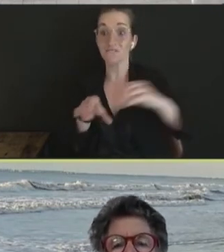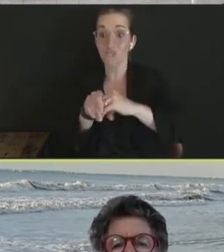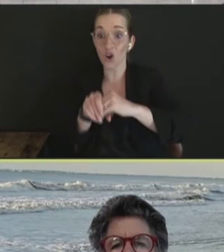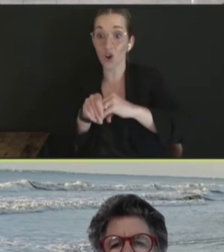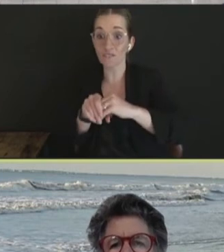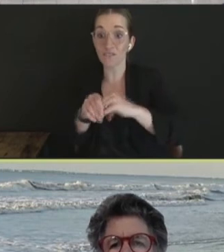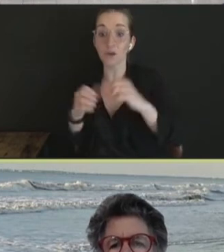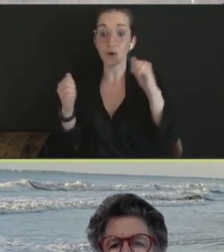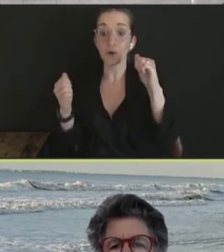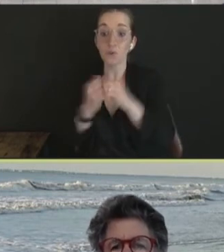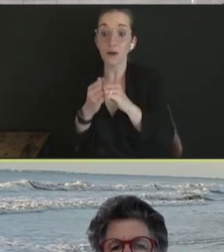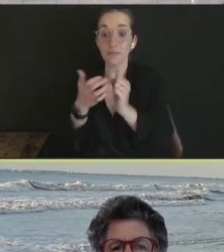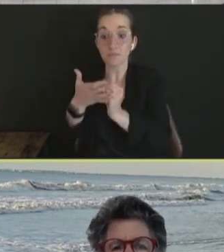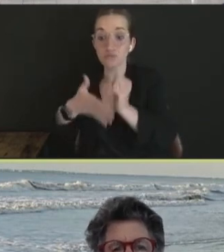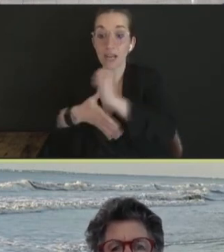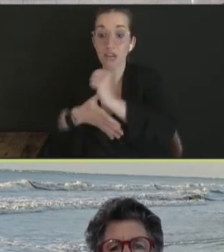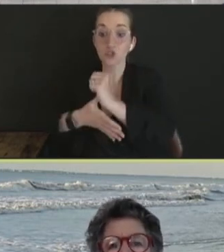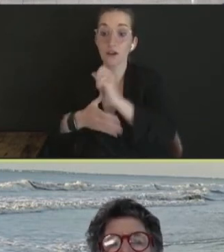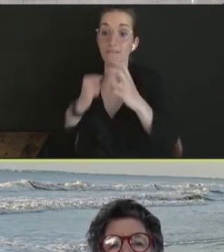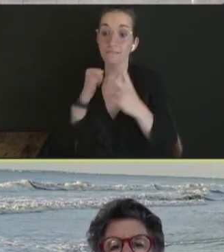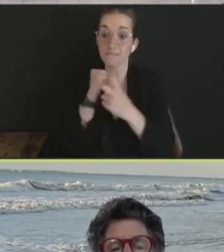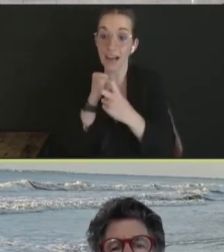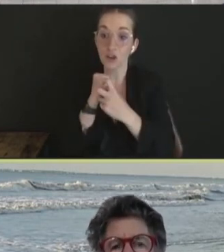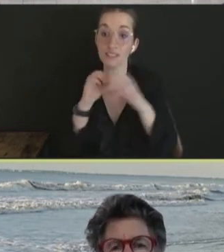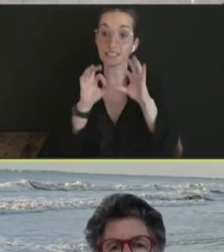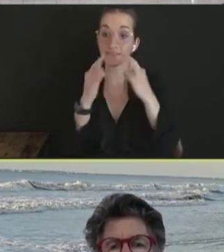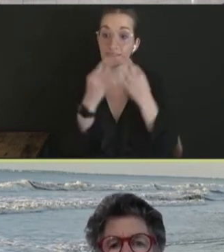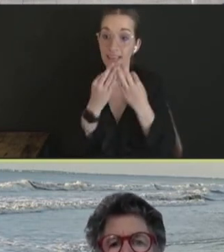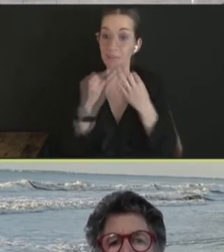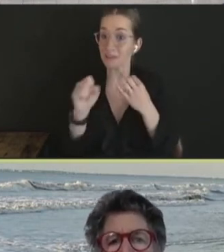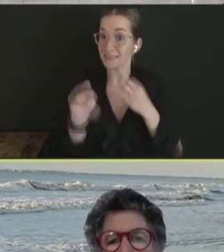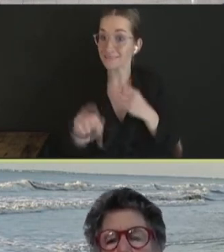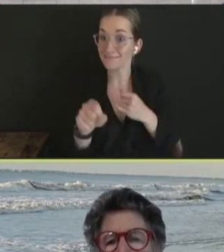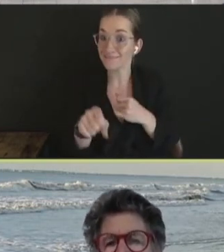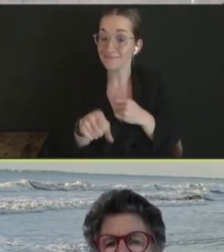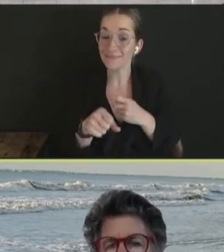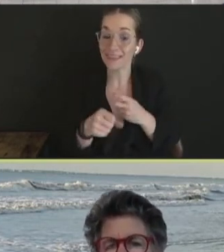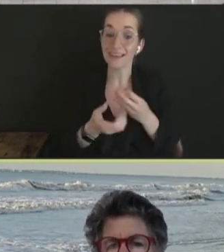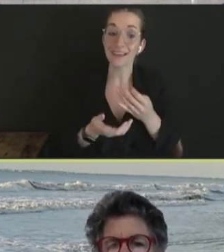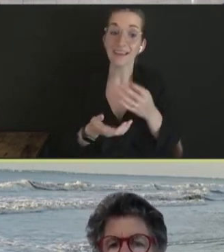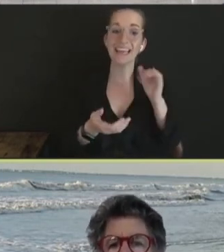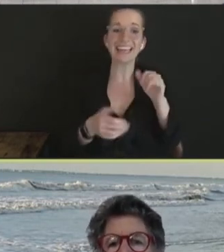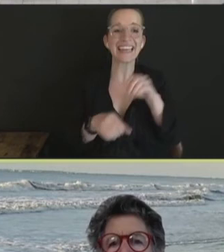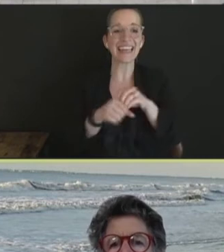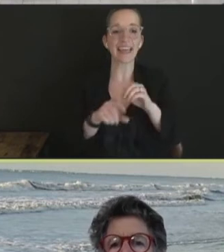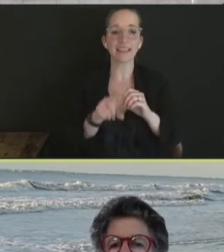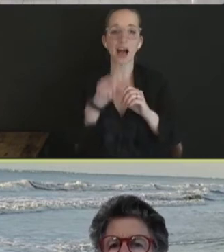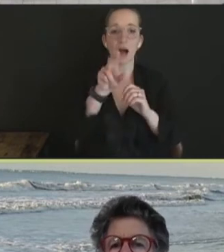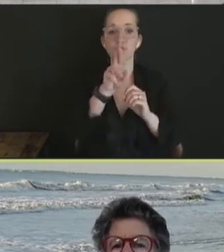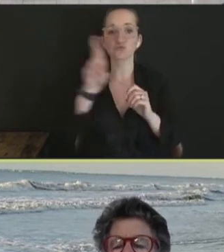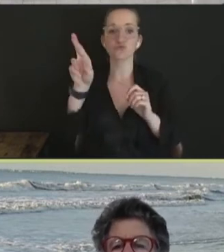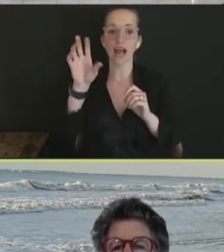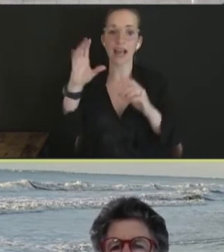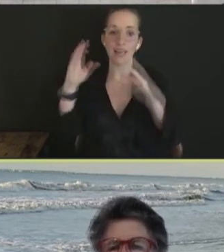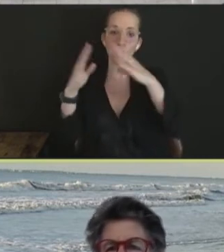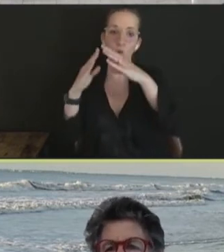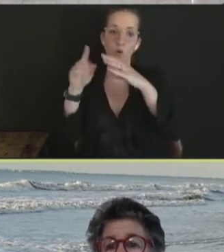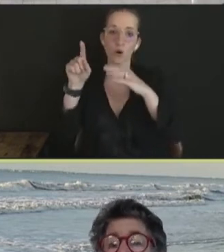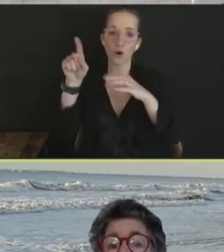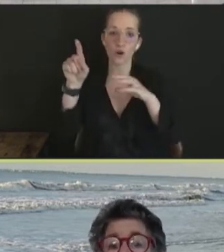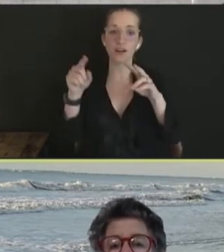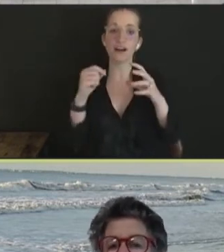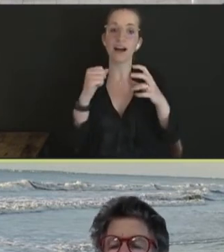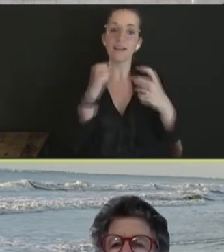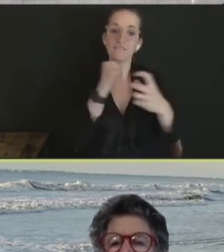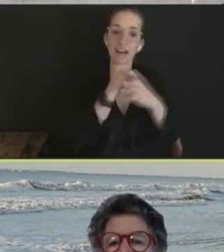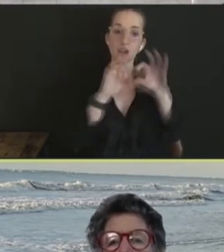about prioritization of virus families, which is in the upper right-hand corner, these virus family targets and vaccine